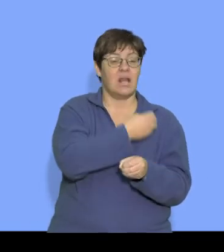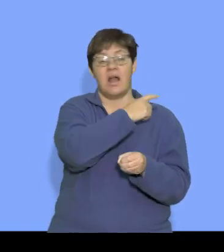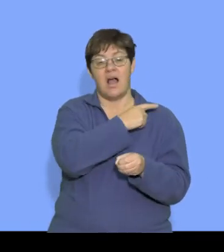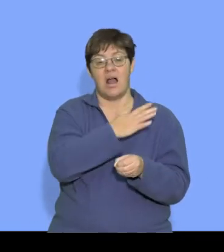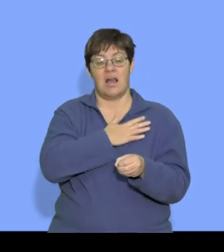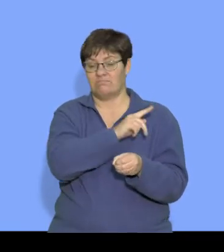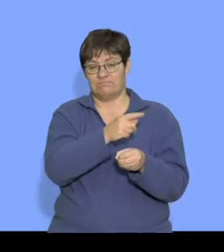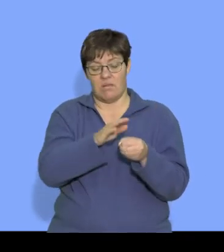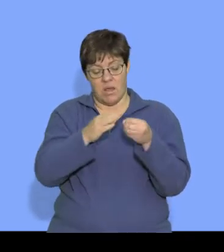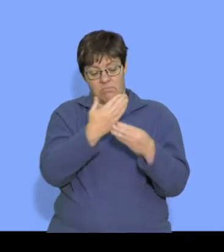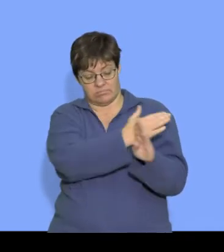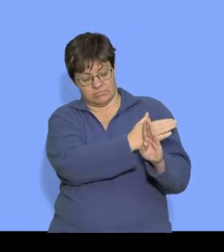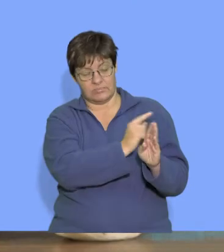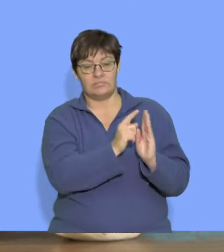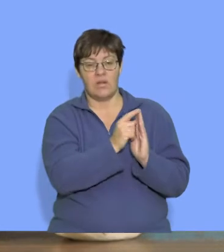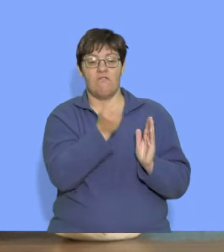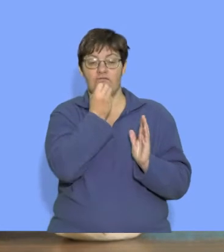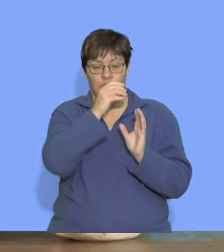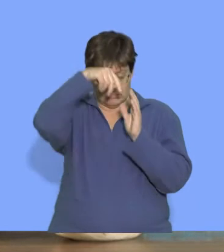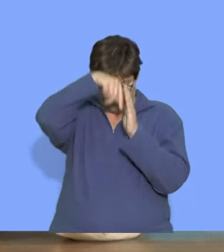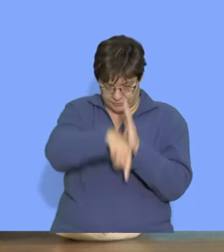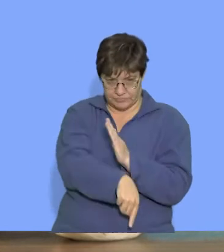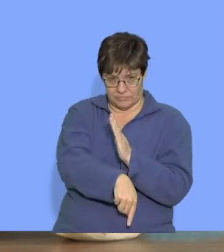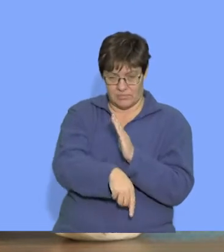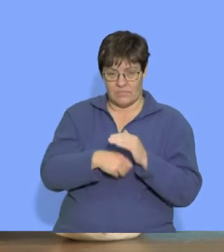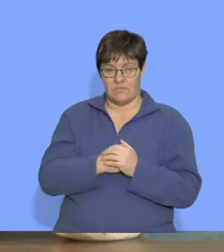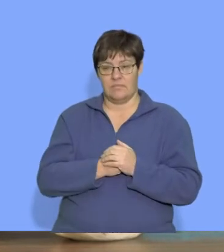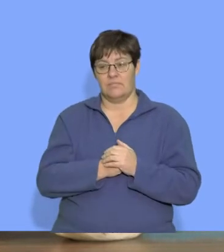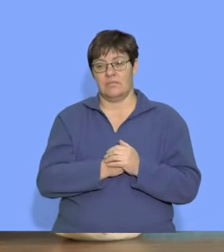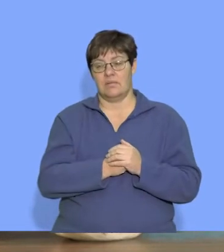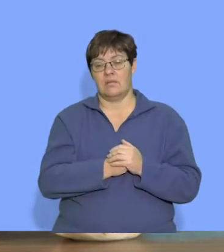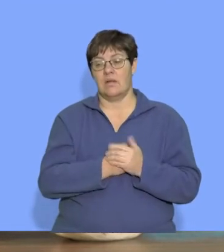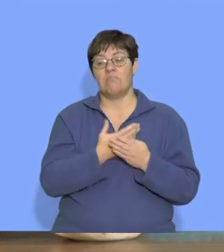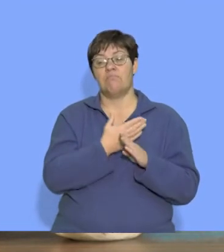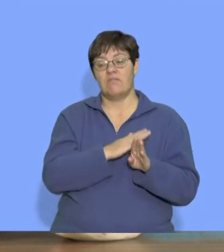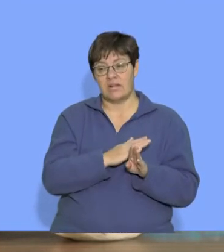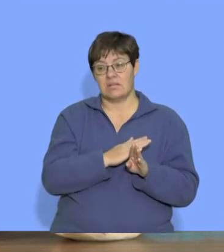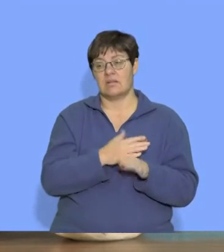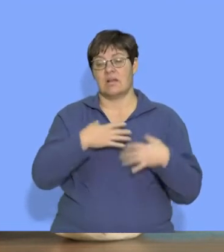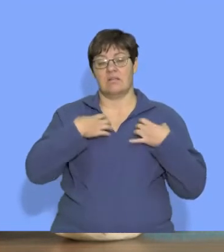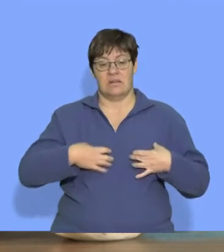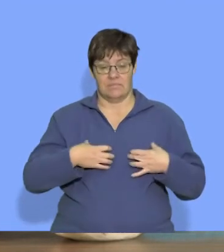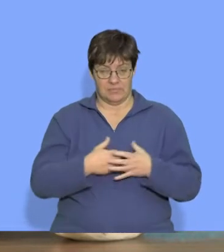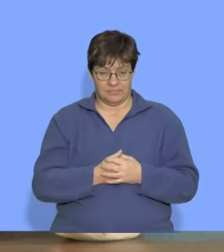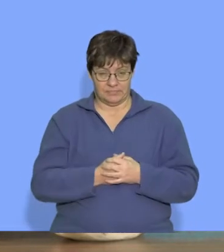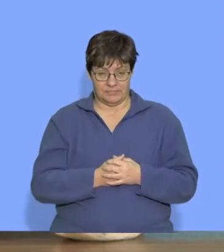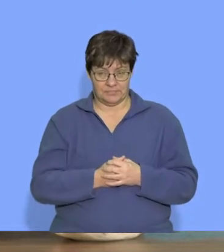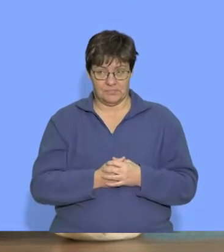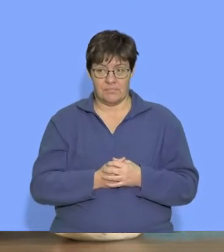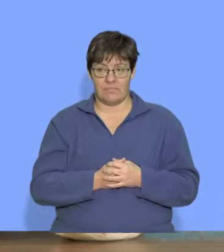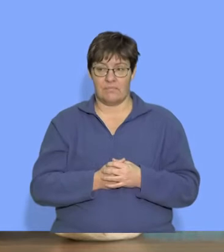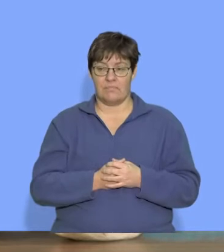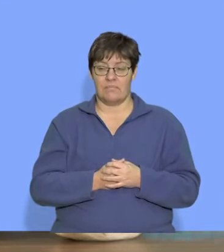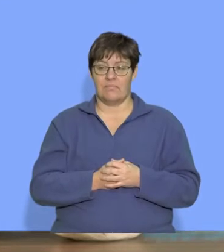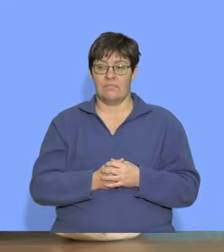the food from moving into the trachea, and that allows for food to just pass down the esophagus, preventing it from getting